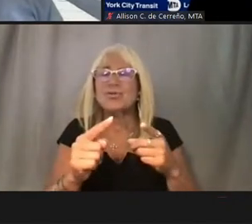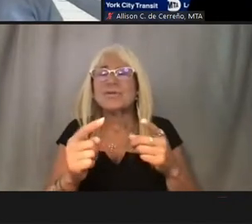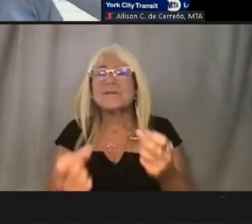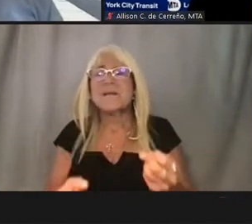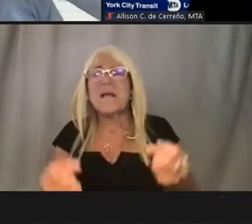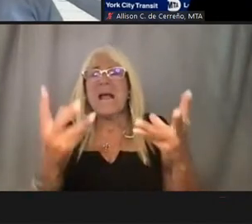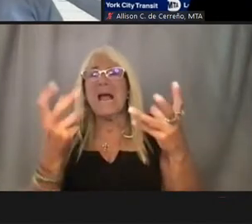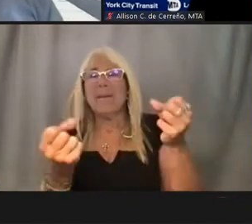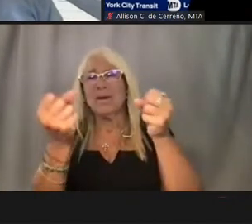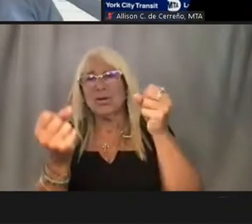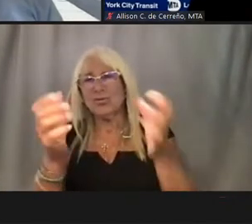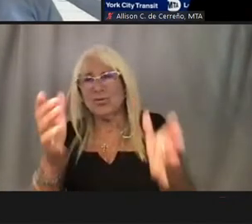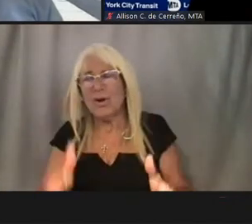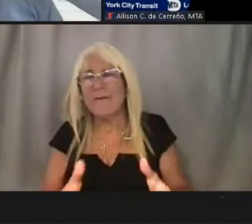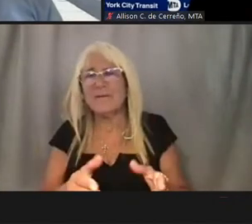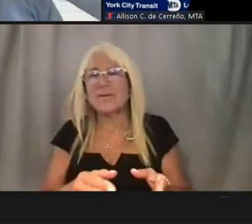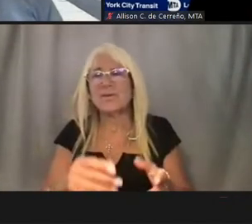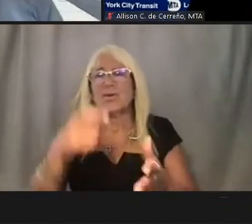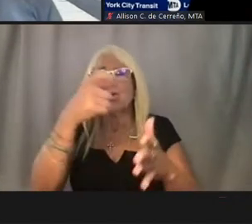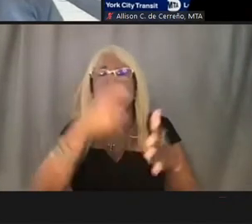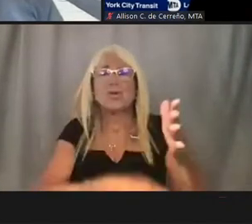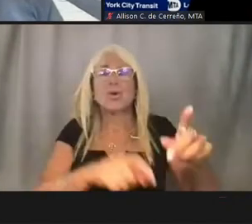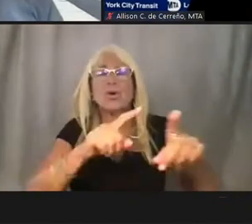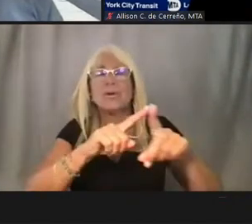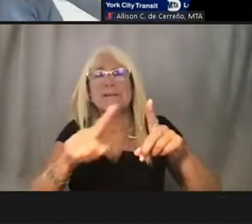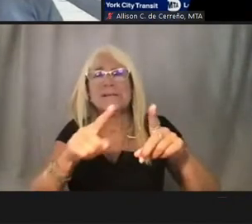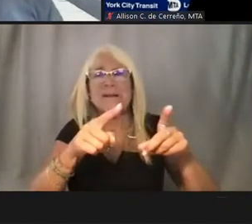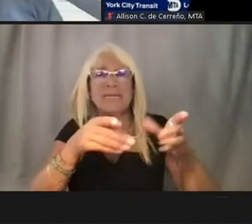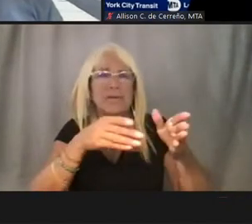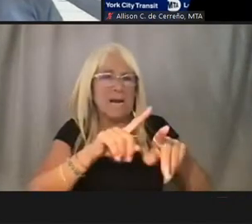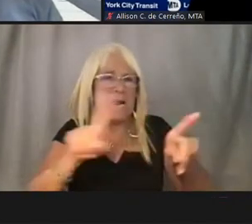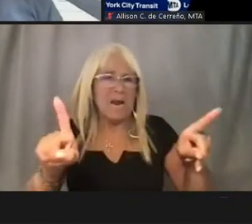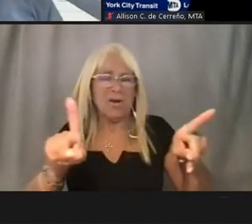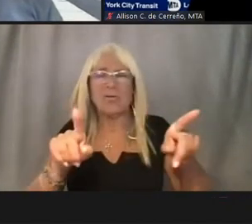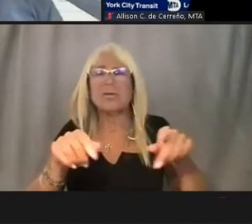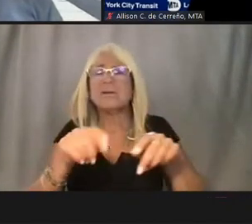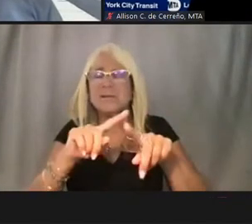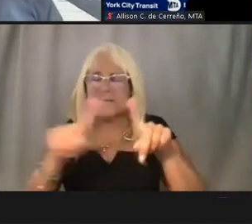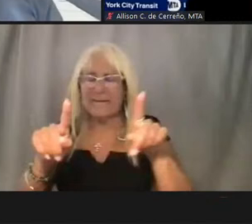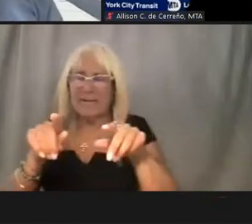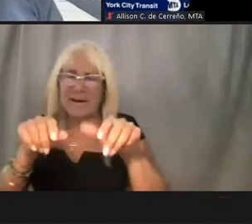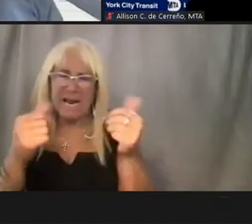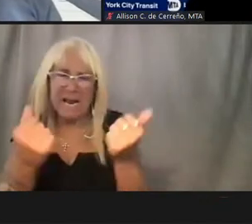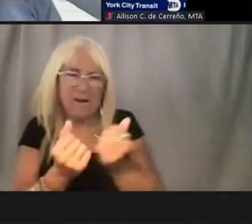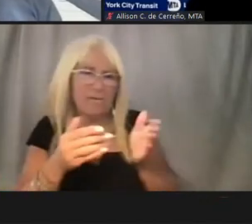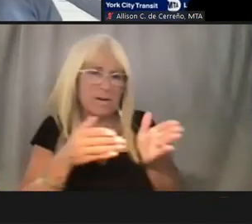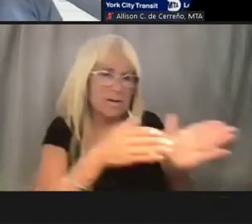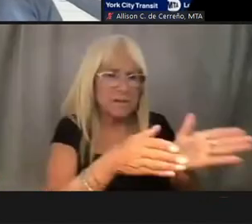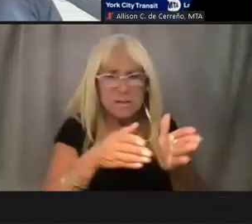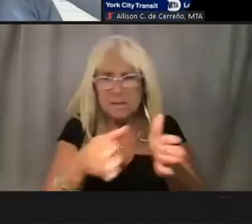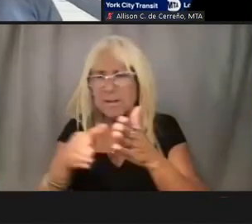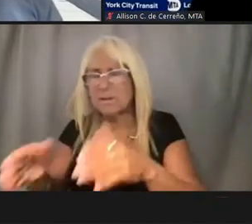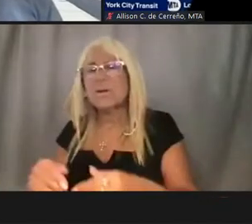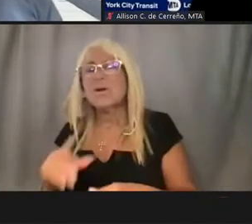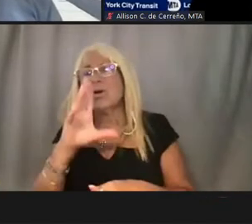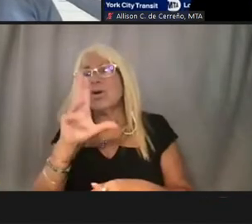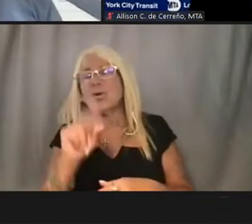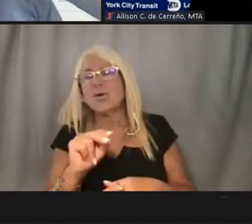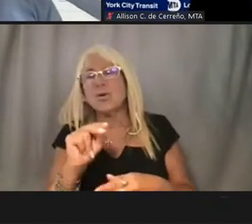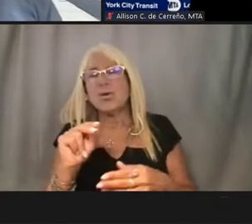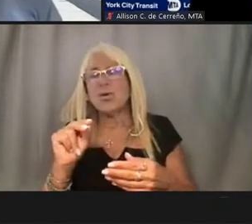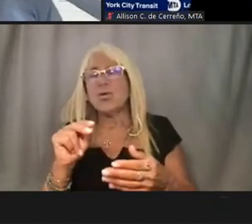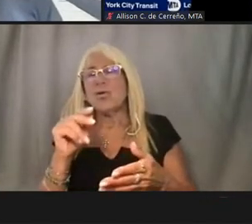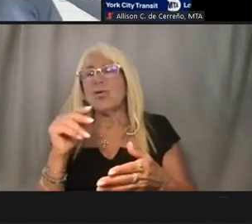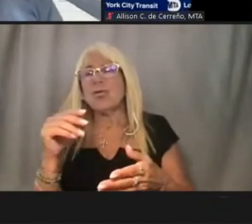toning since the tolls apply to different stretches or Road no credit or low Crossing credits are the best